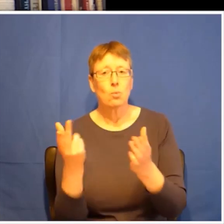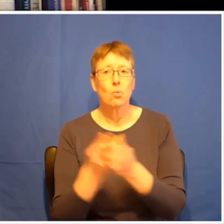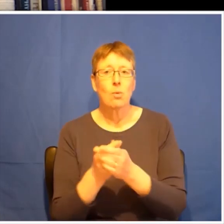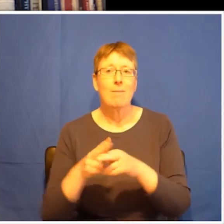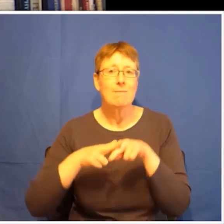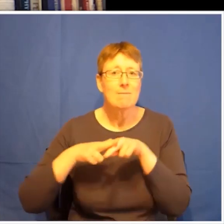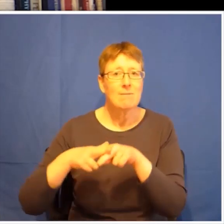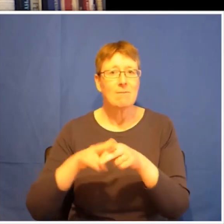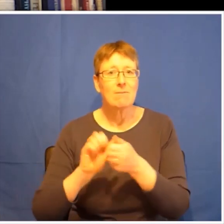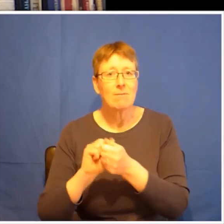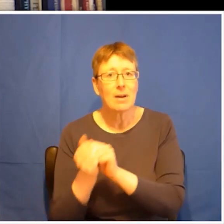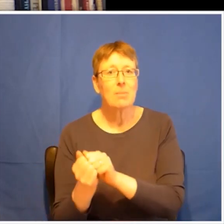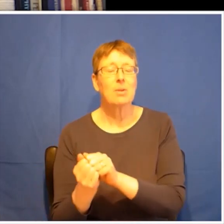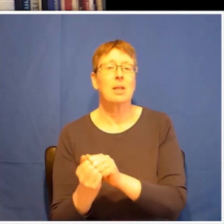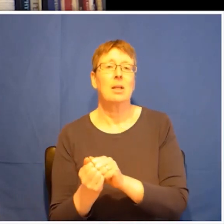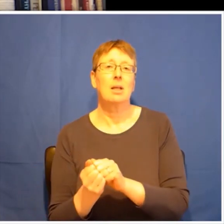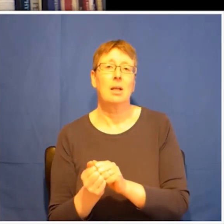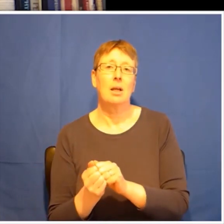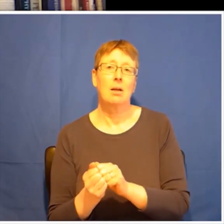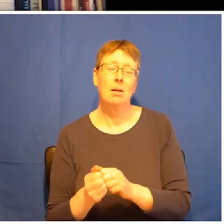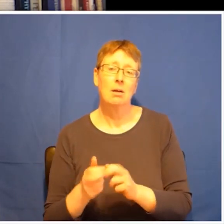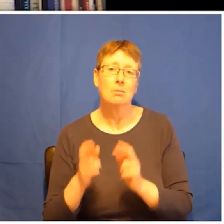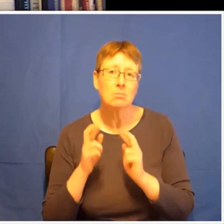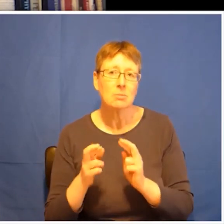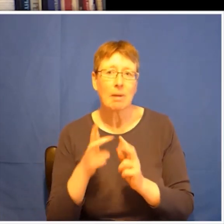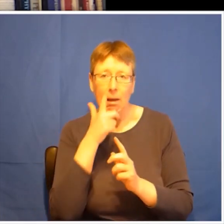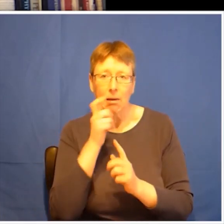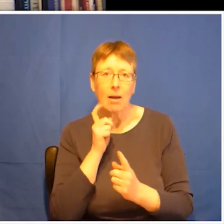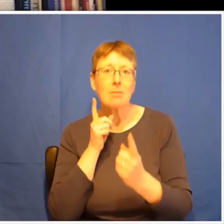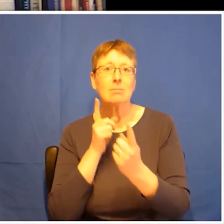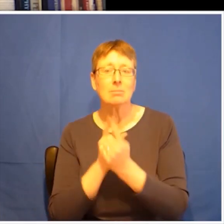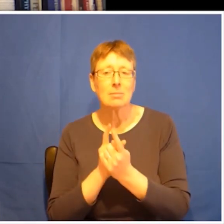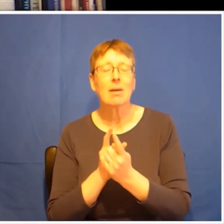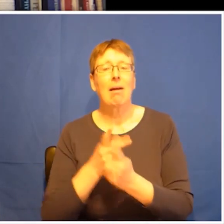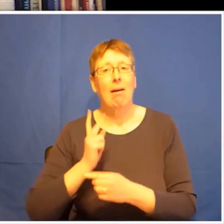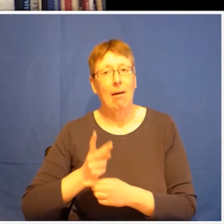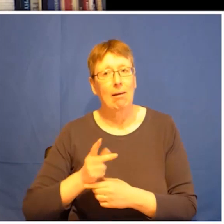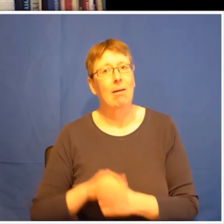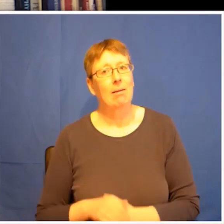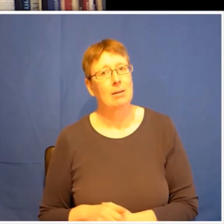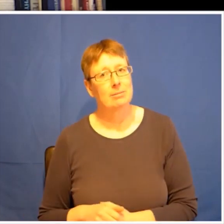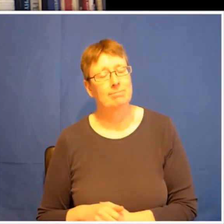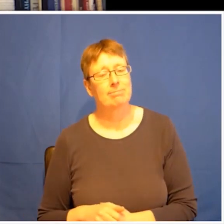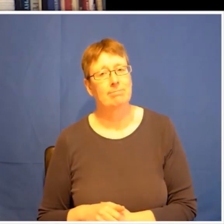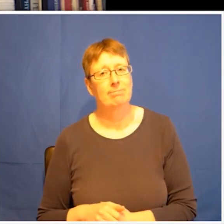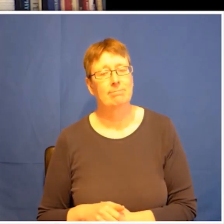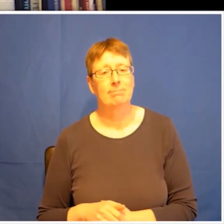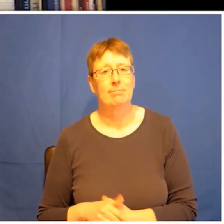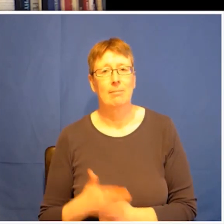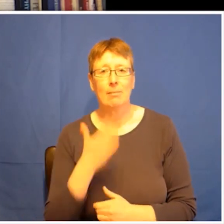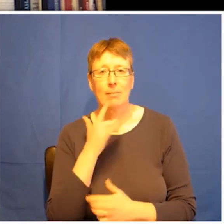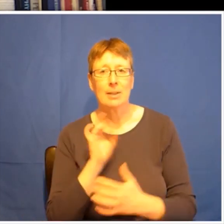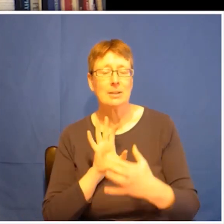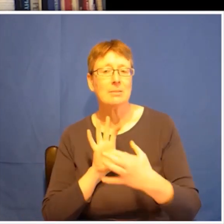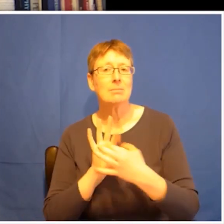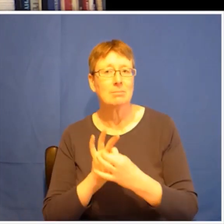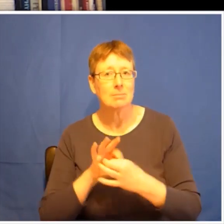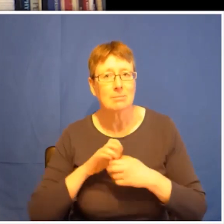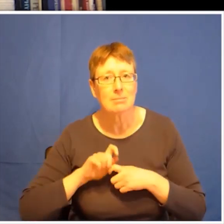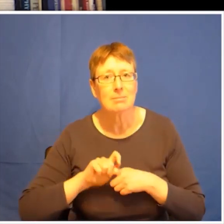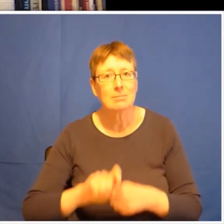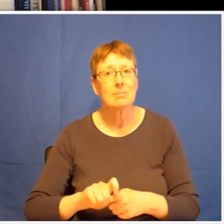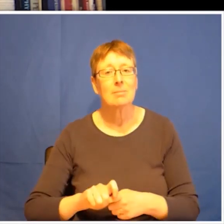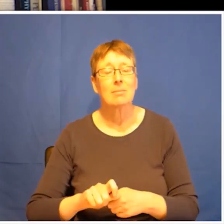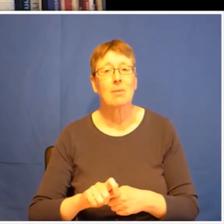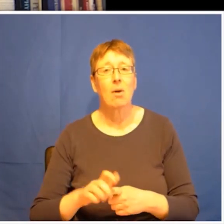remotely, with your friends and family, and we do look forward to seeing you again soon, one day. Do keep in touch with us.